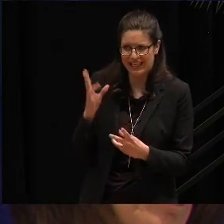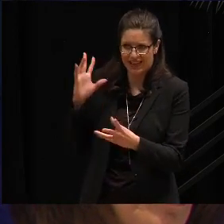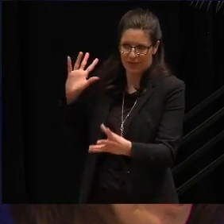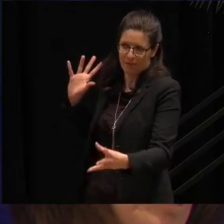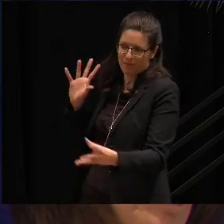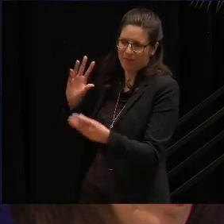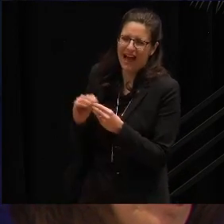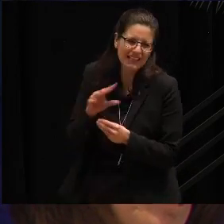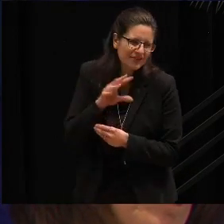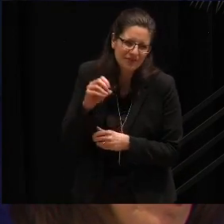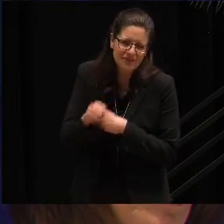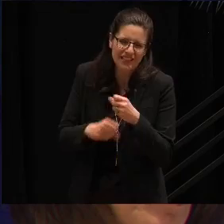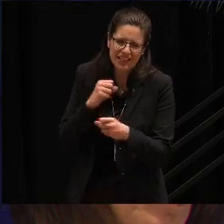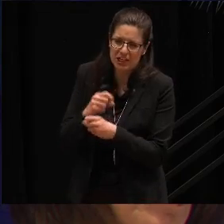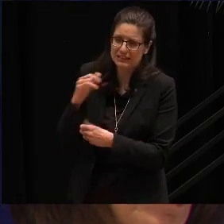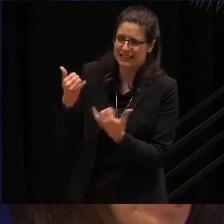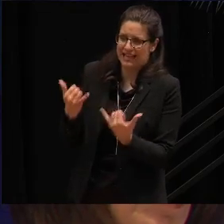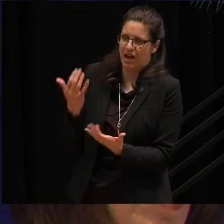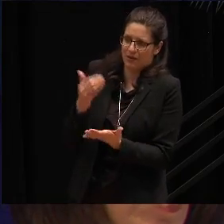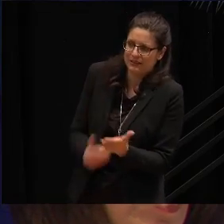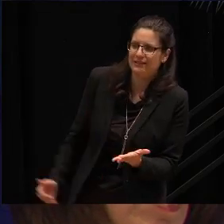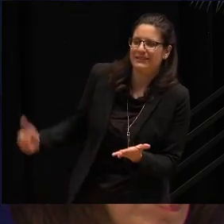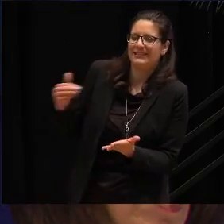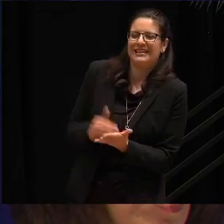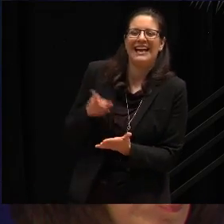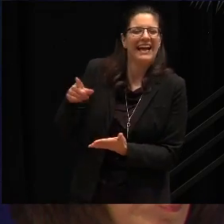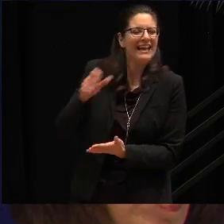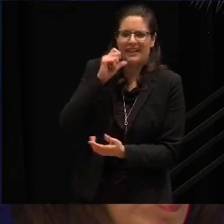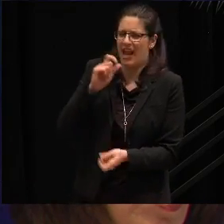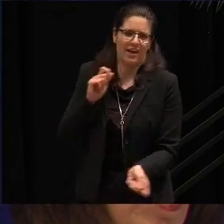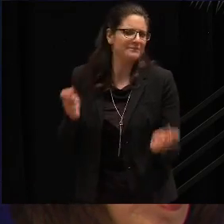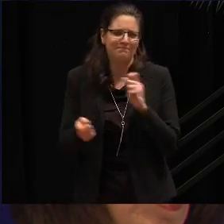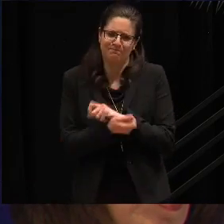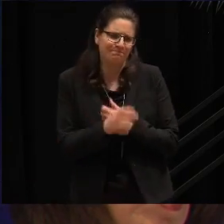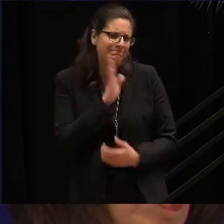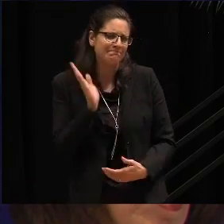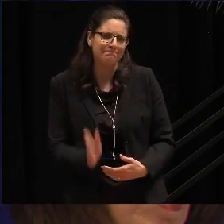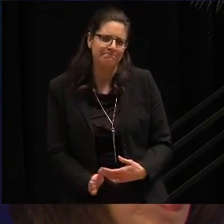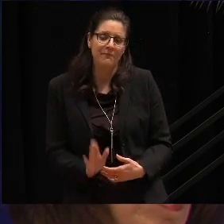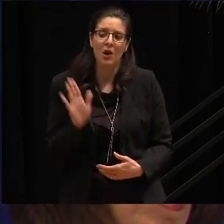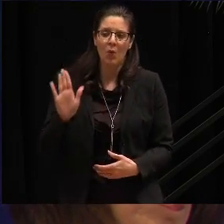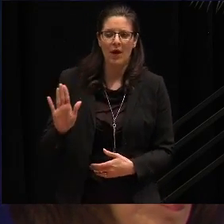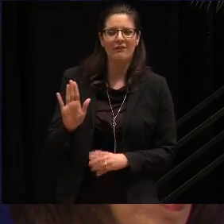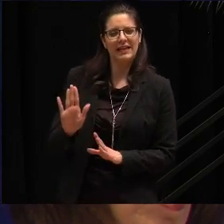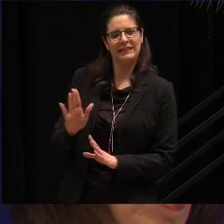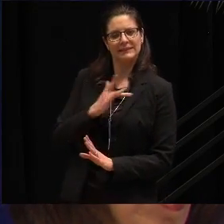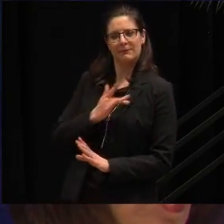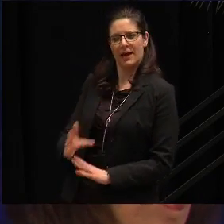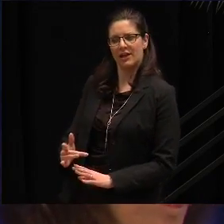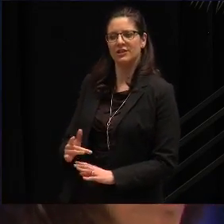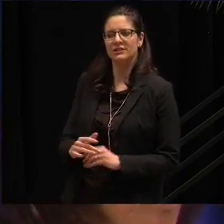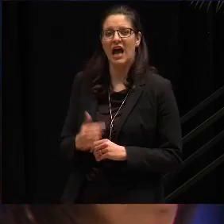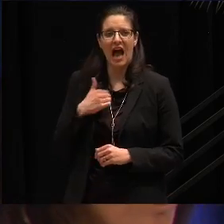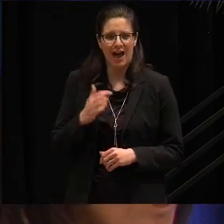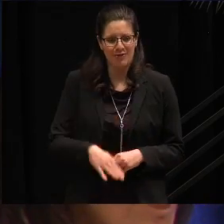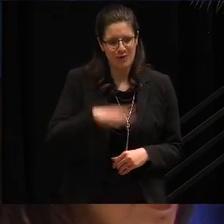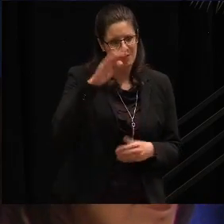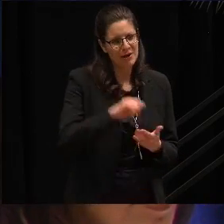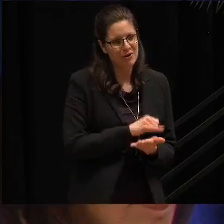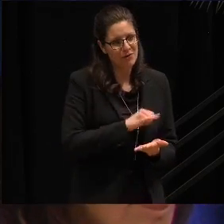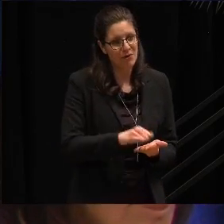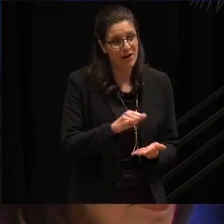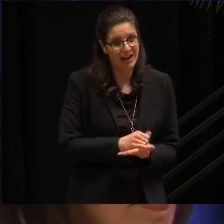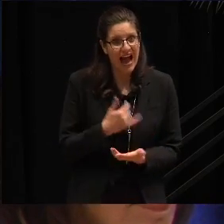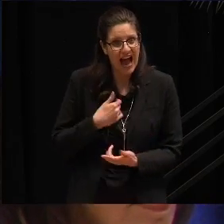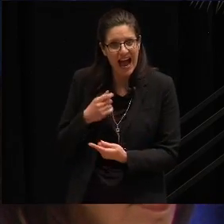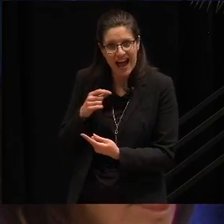Donald Trump's life. And he's not going to change. One of those patterns in his character, and I grew up in the New York area, so I've known him since